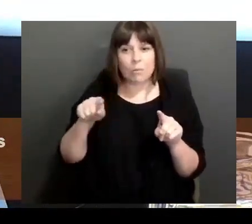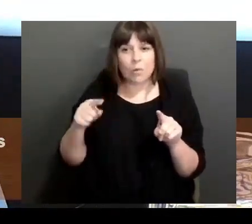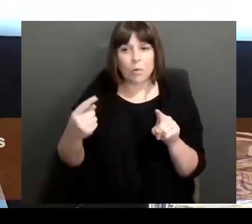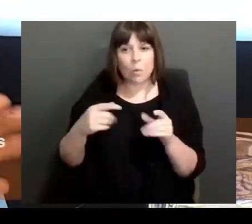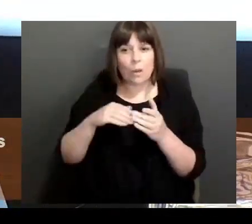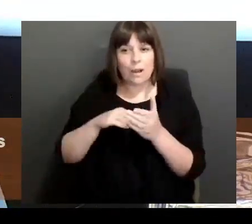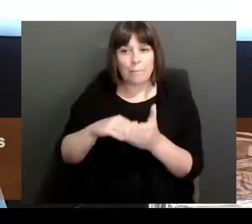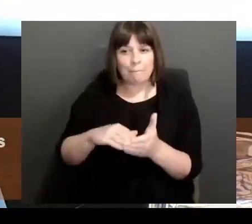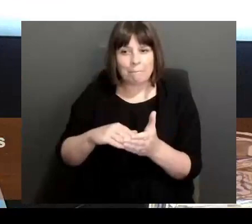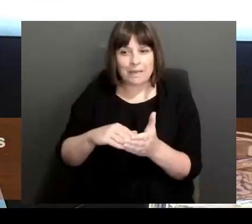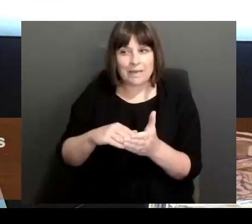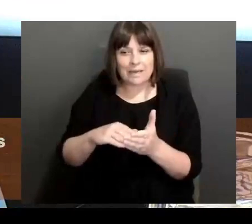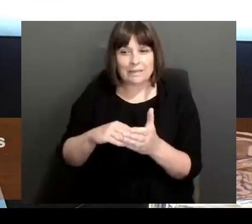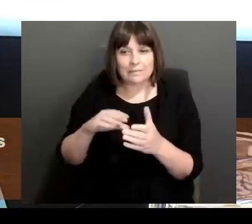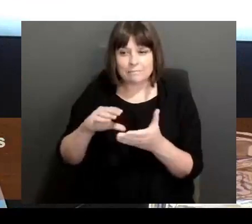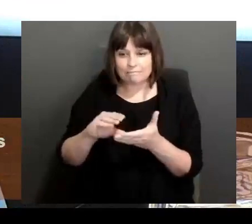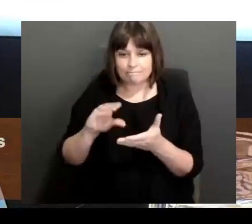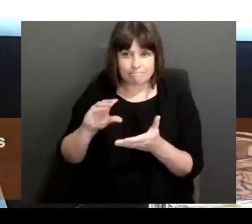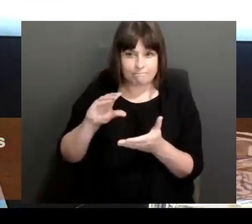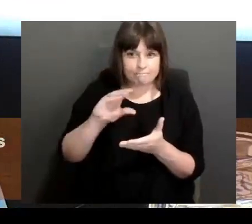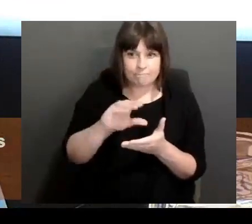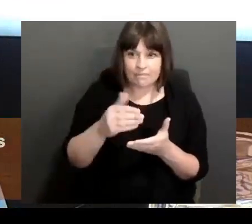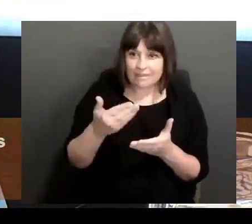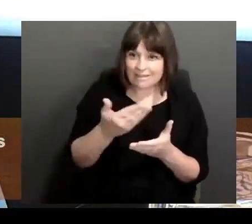I understand your point, and I'm not trying to distract from